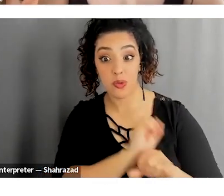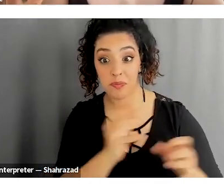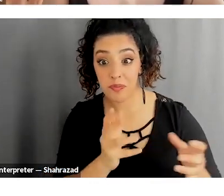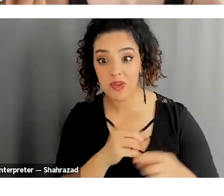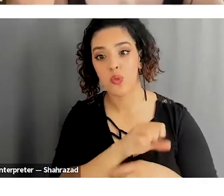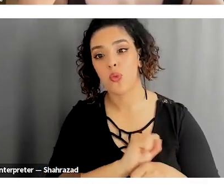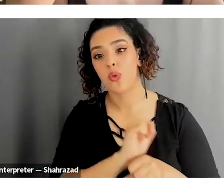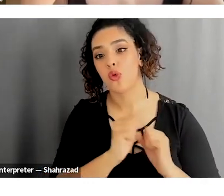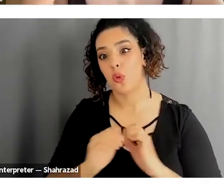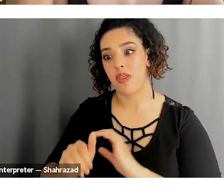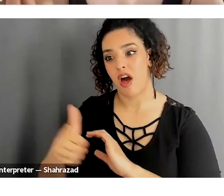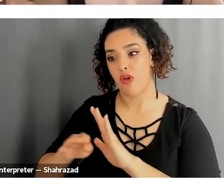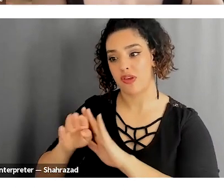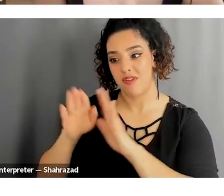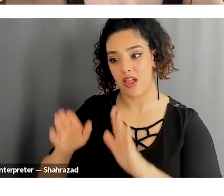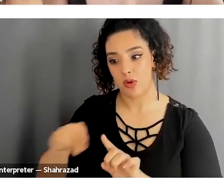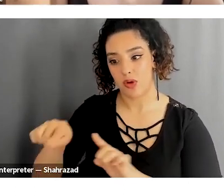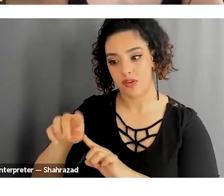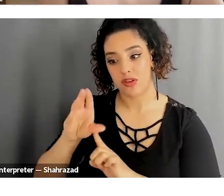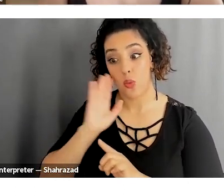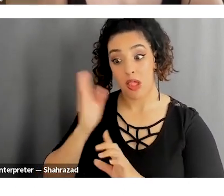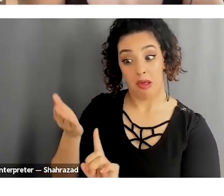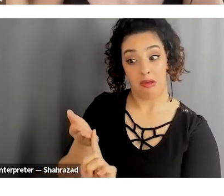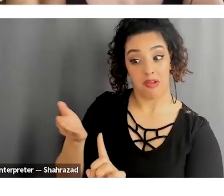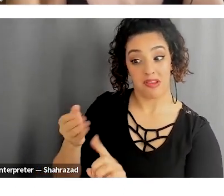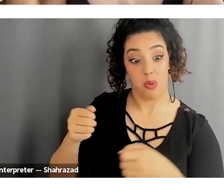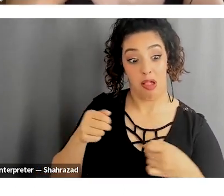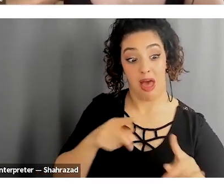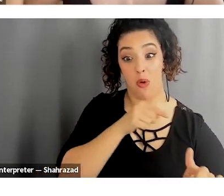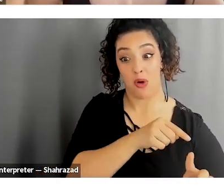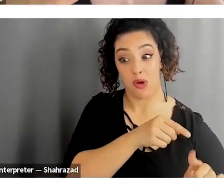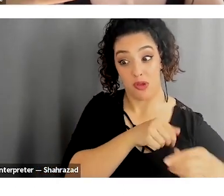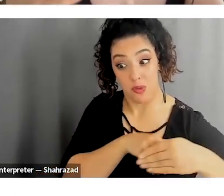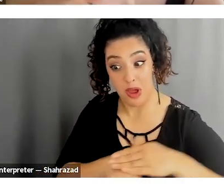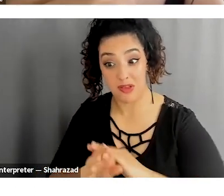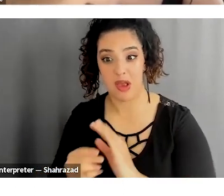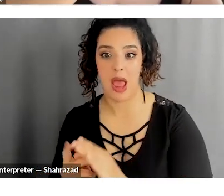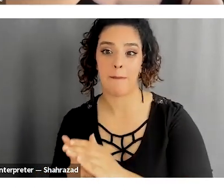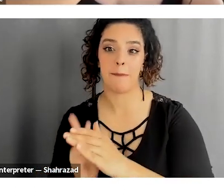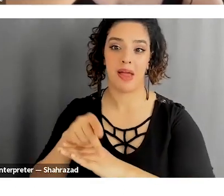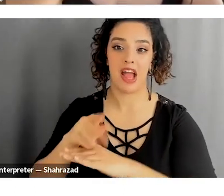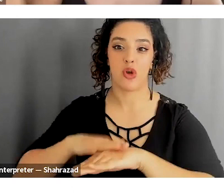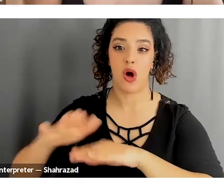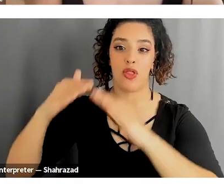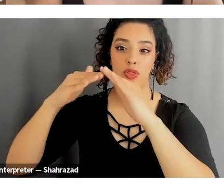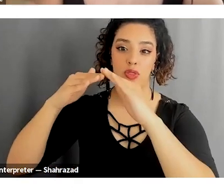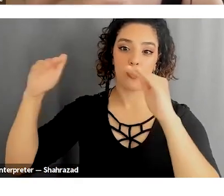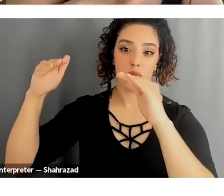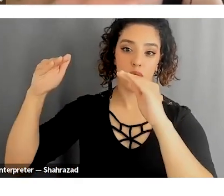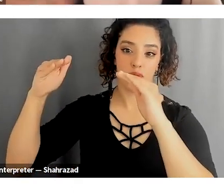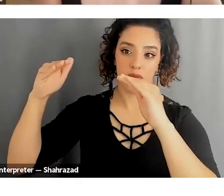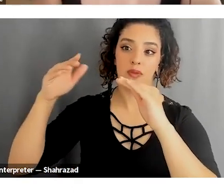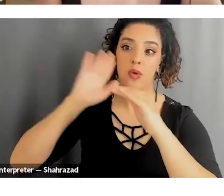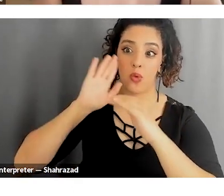with developers, and she basically convinces them to allow her to plant on their roof. Now, mind you, they don't pay her any money,